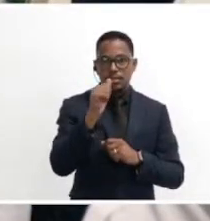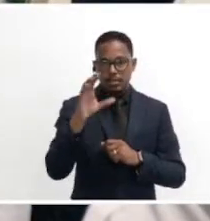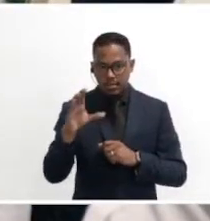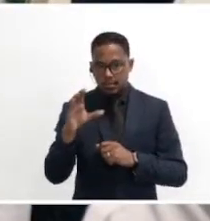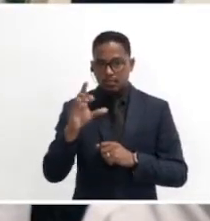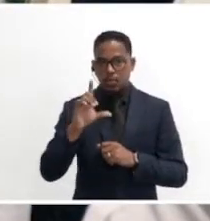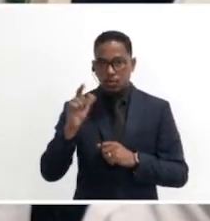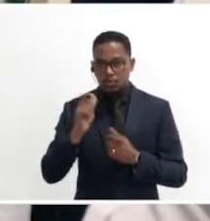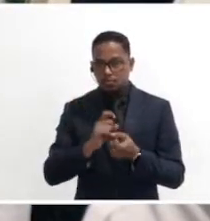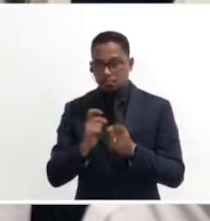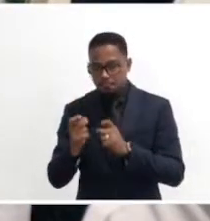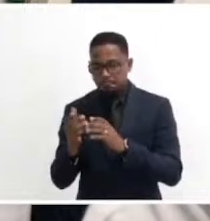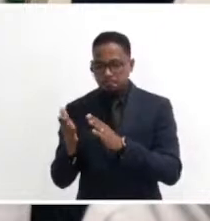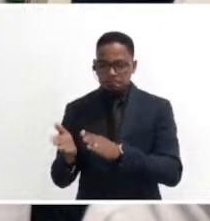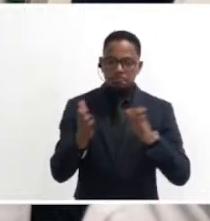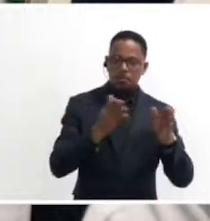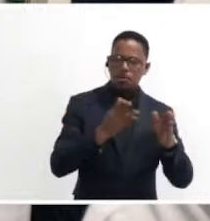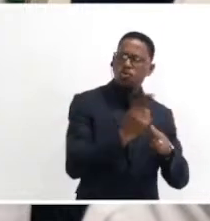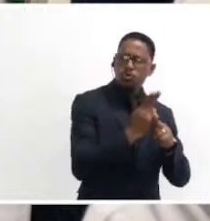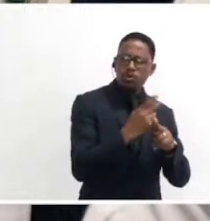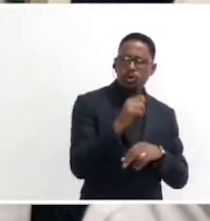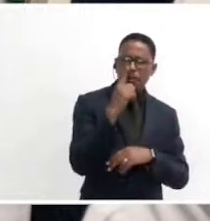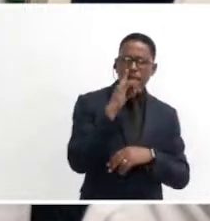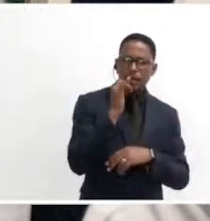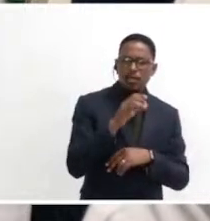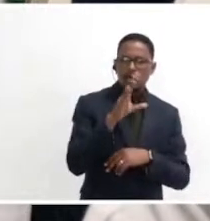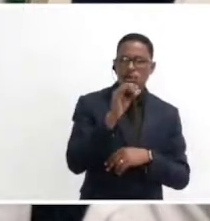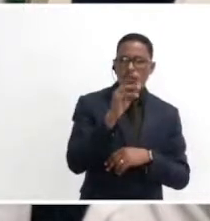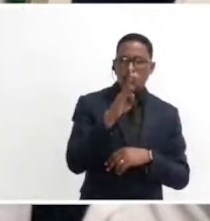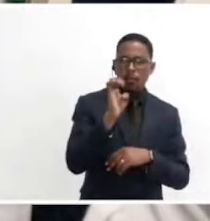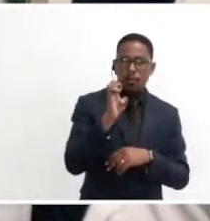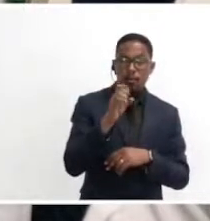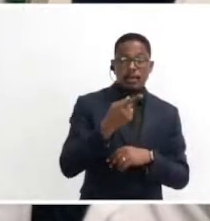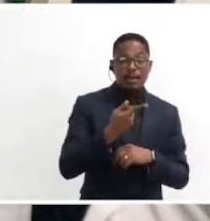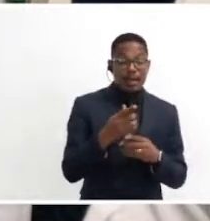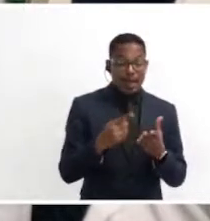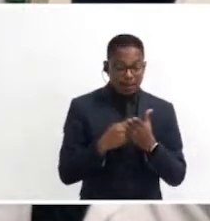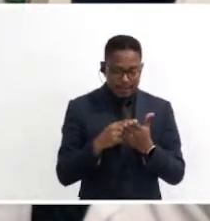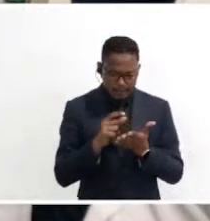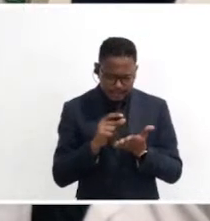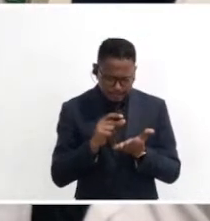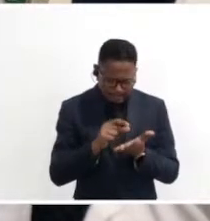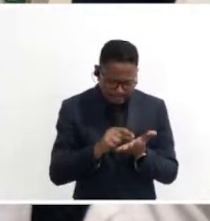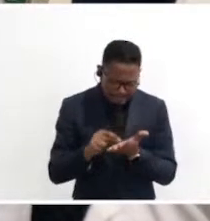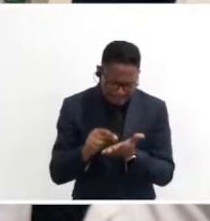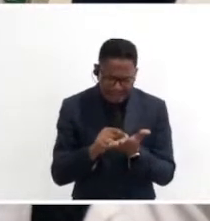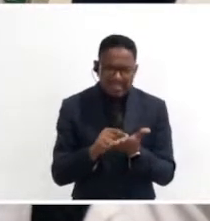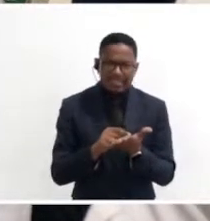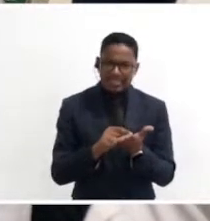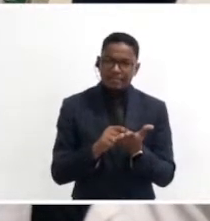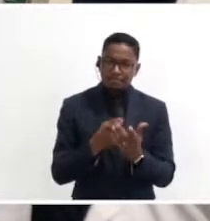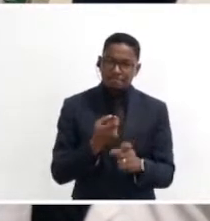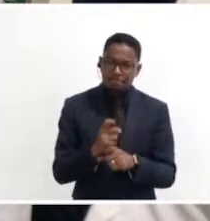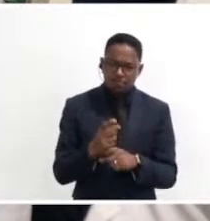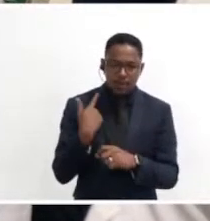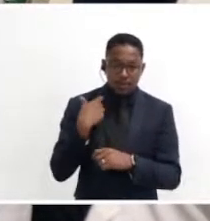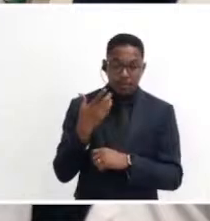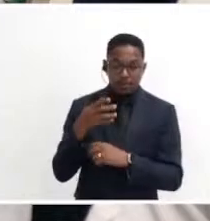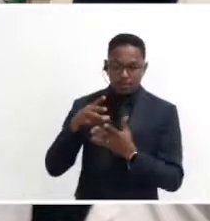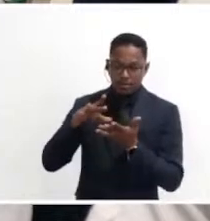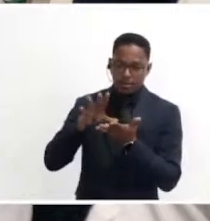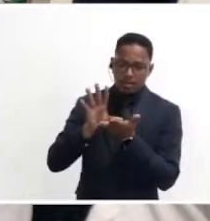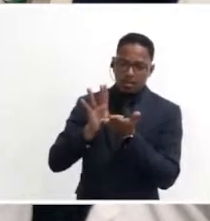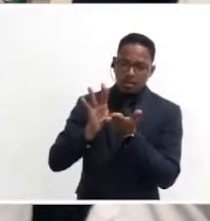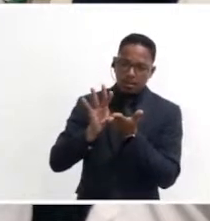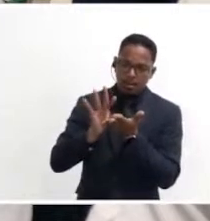which has impacted us in the packaging world because the melting temperature is quite a bit higher. It's 220 C, so we had to adjust all